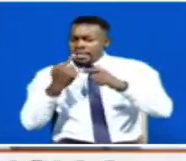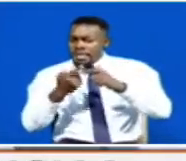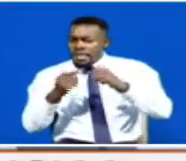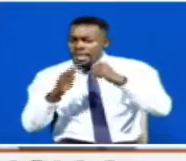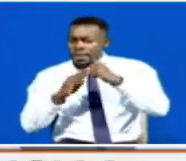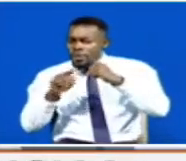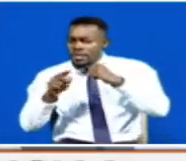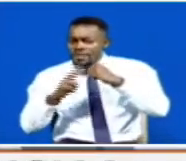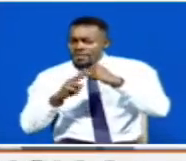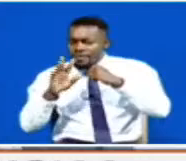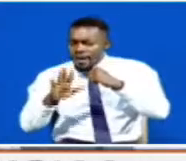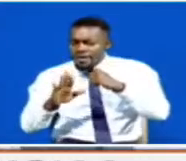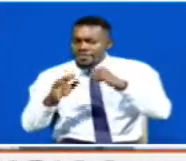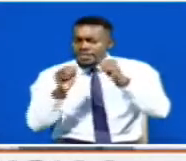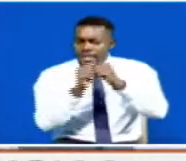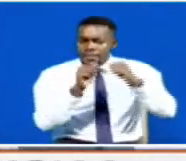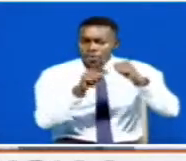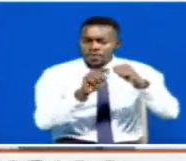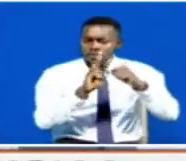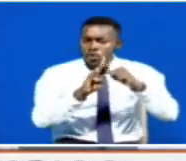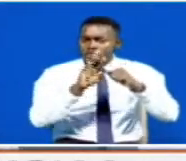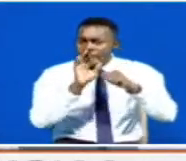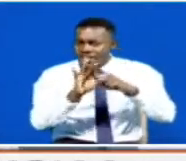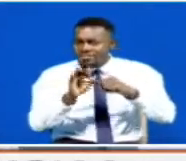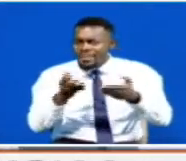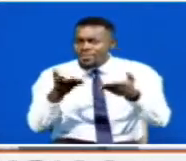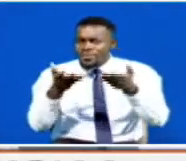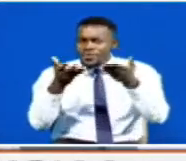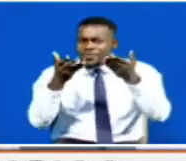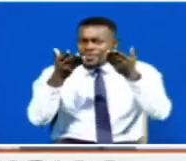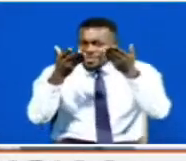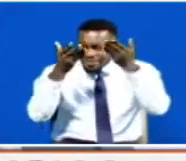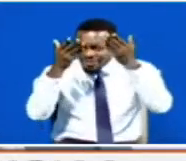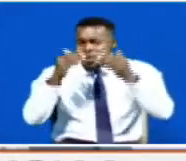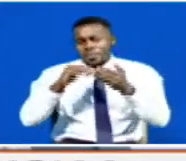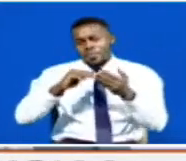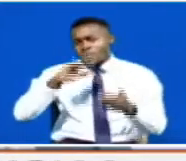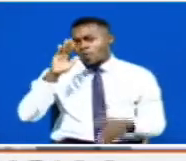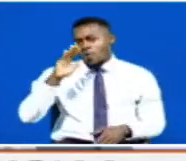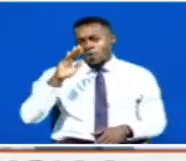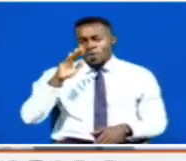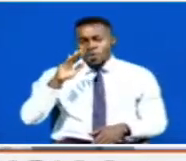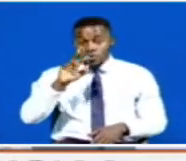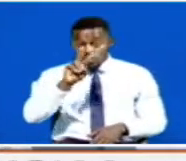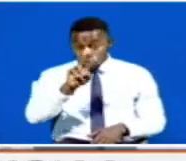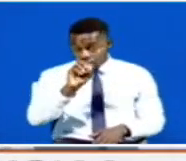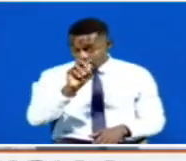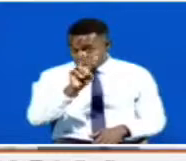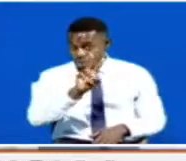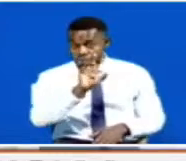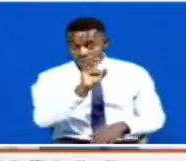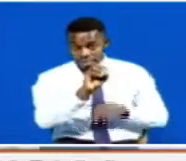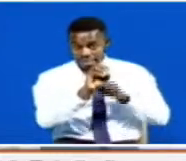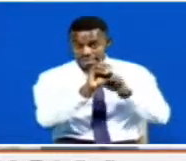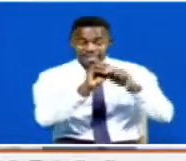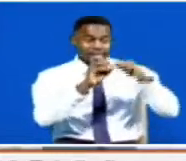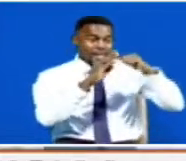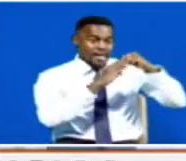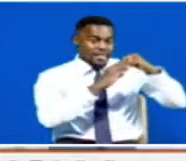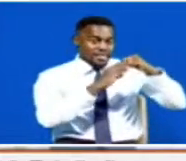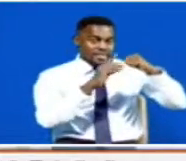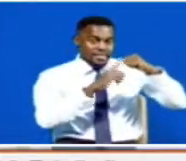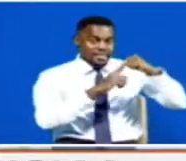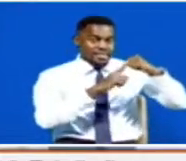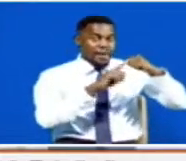10.13, and then 10.43. And that means in 2020, we had a 96%